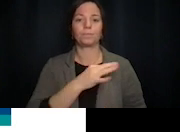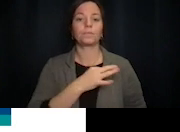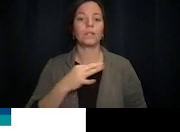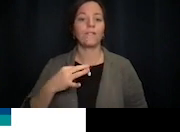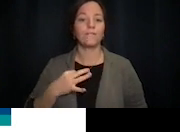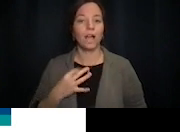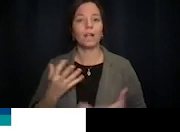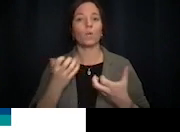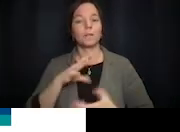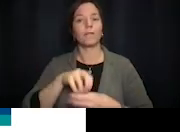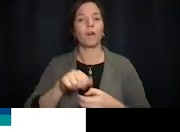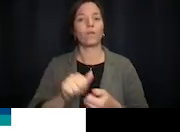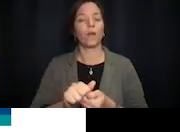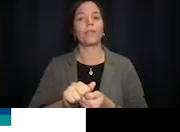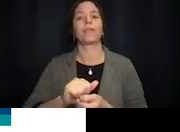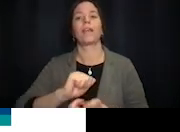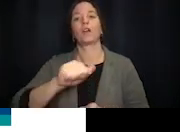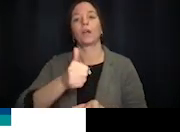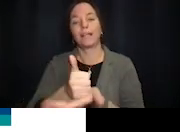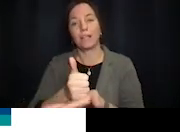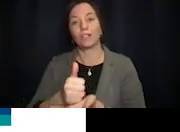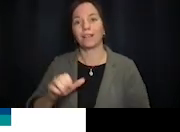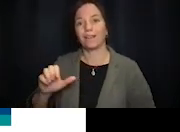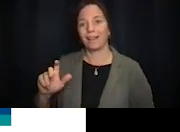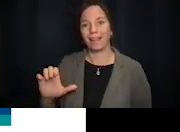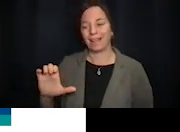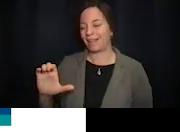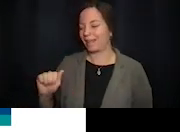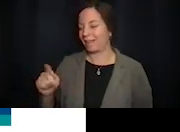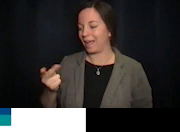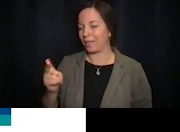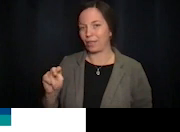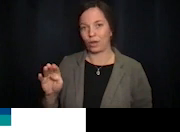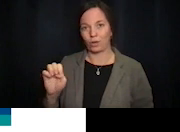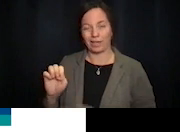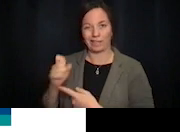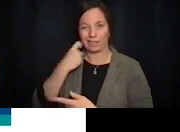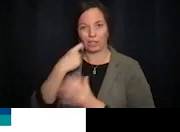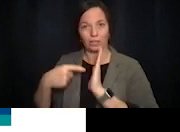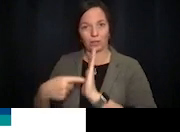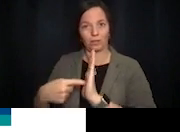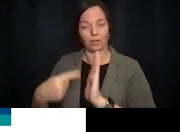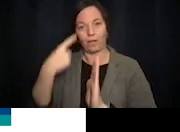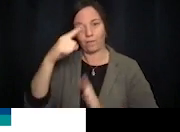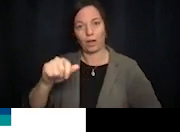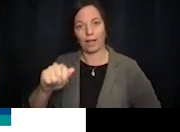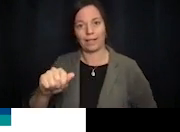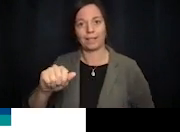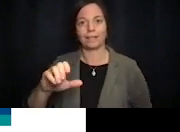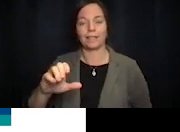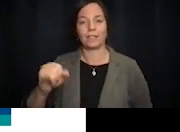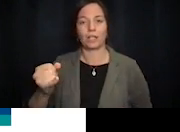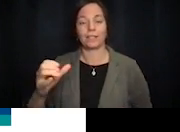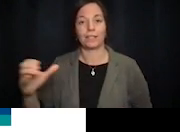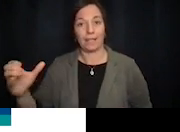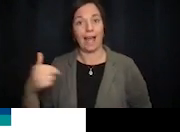in accreditation process. So we just saw Catherine present for the ACCJC, and I've had the pleasure of presenting with Catherine a